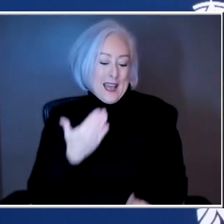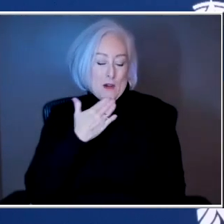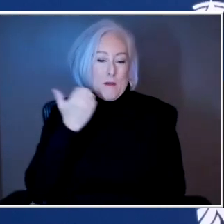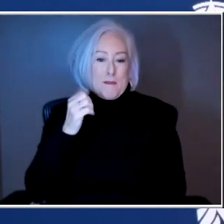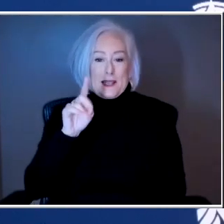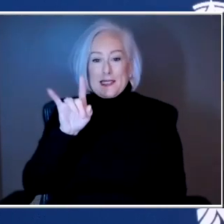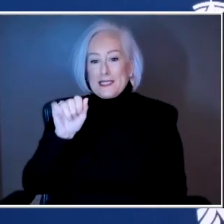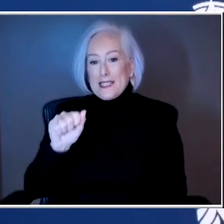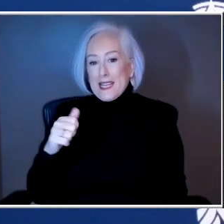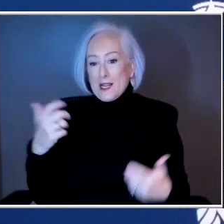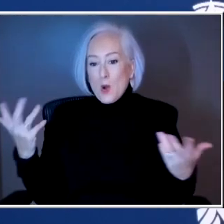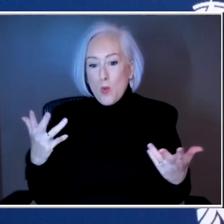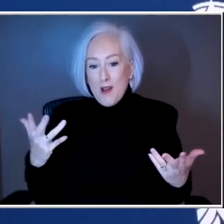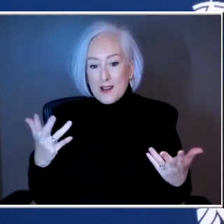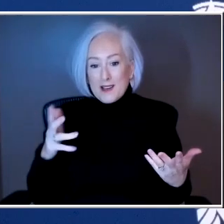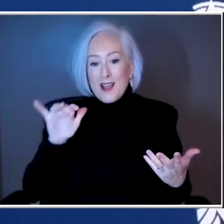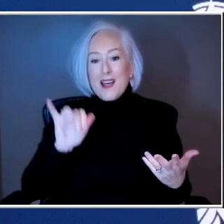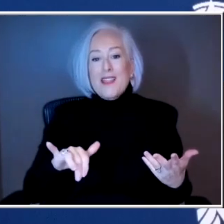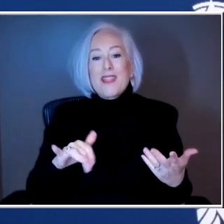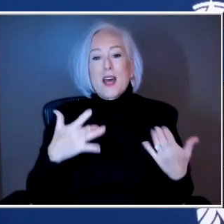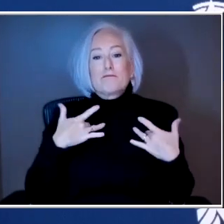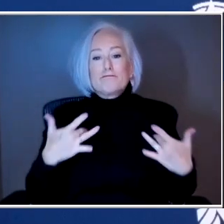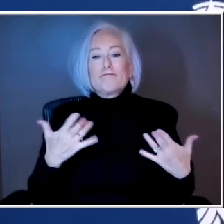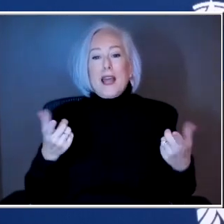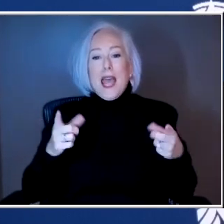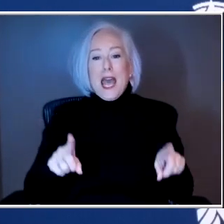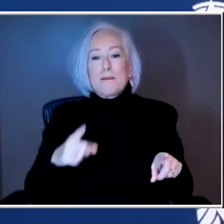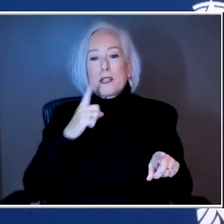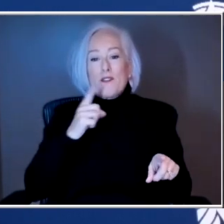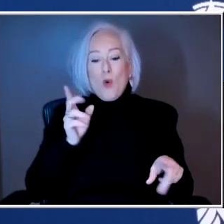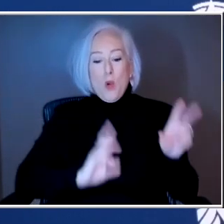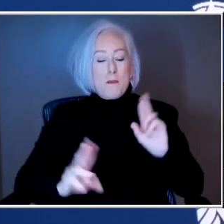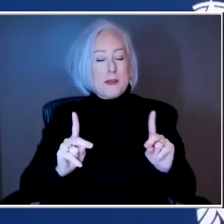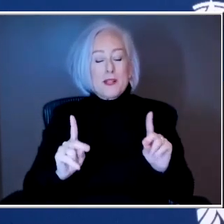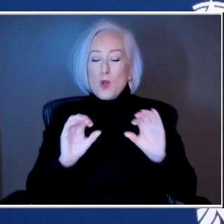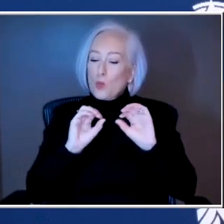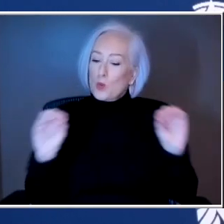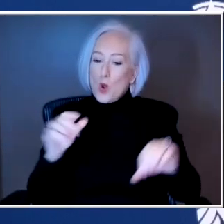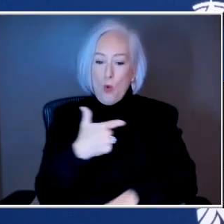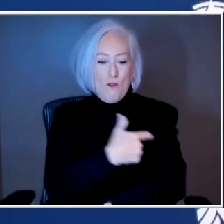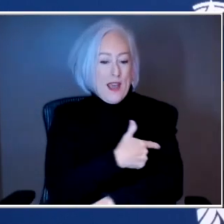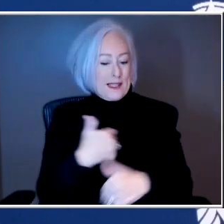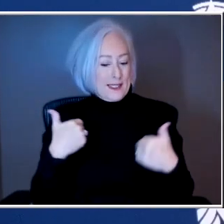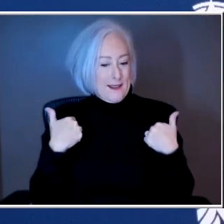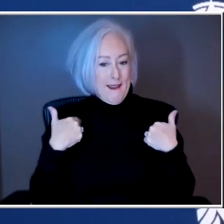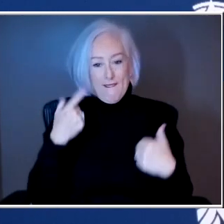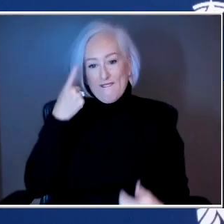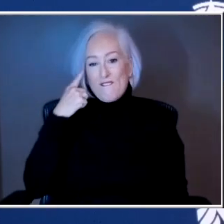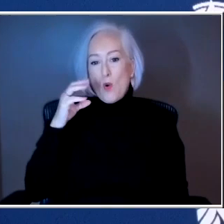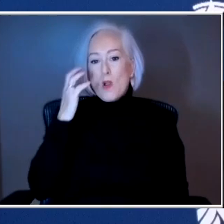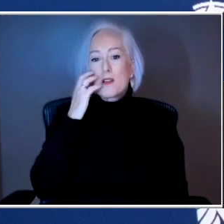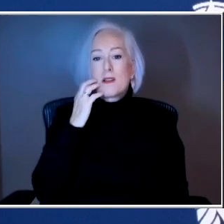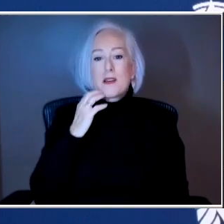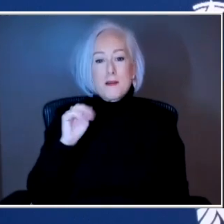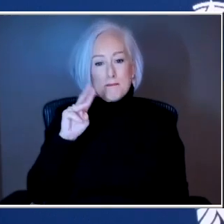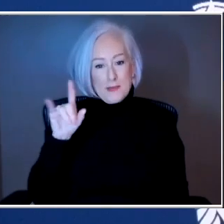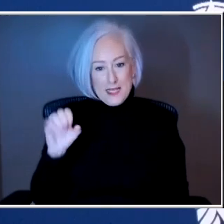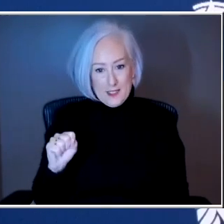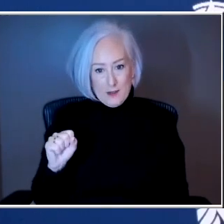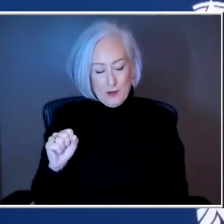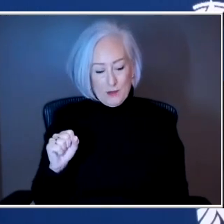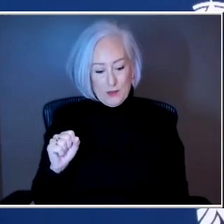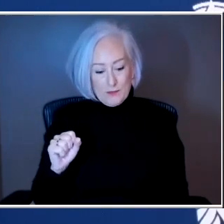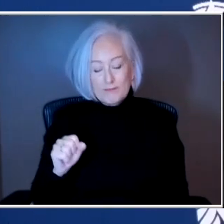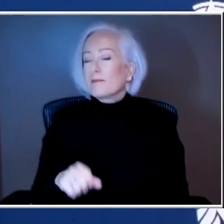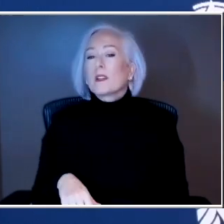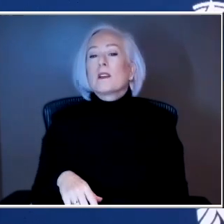outbreaks really occur in those populations that are unvaccinated. So I think we do have a lot of recency bias in our everyday lives. I think